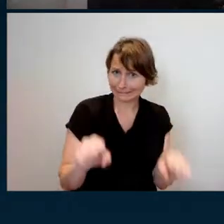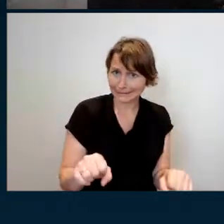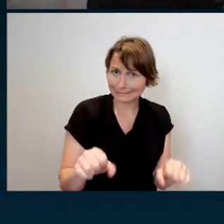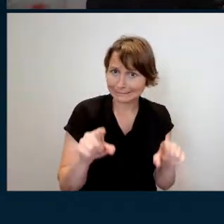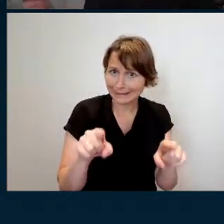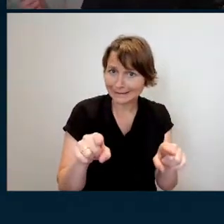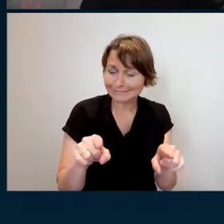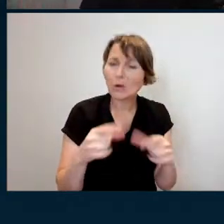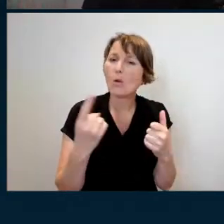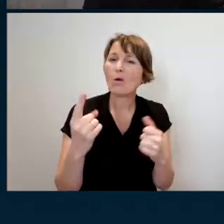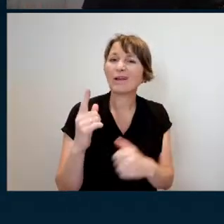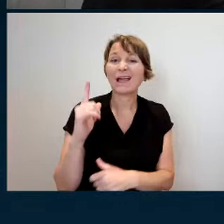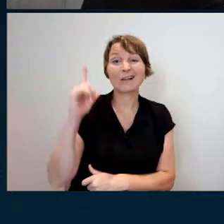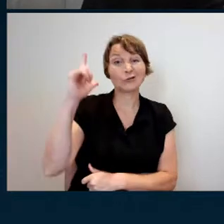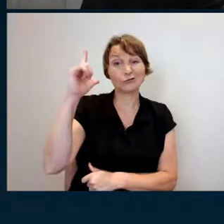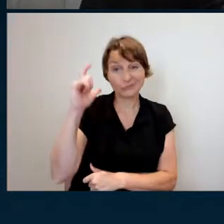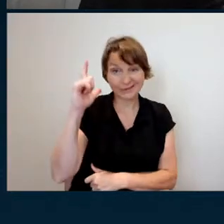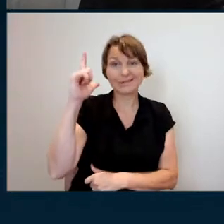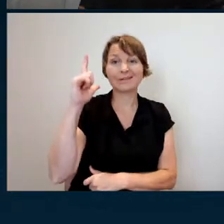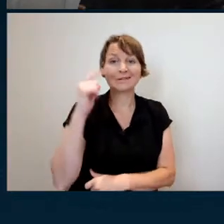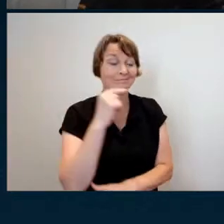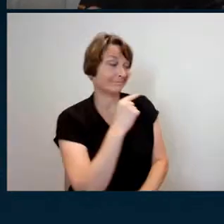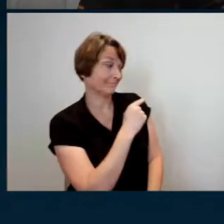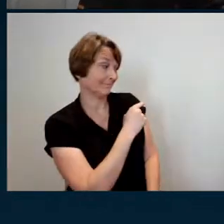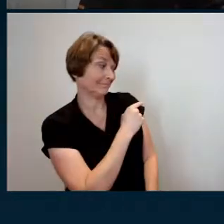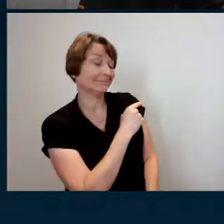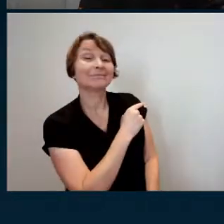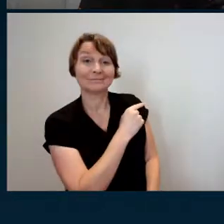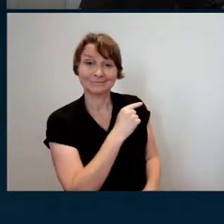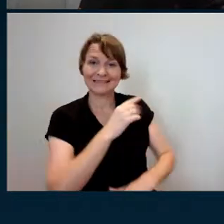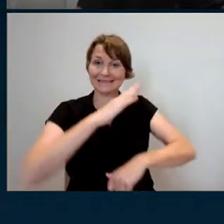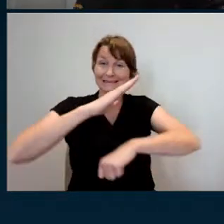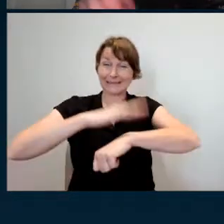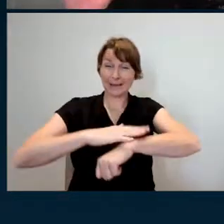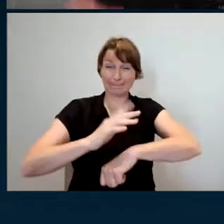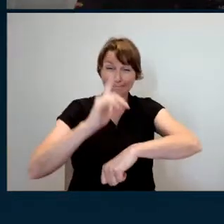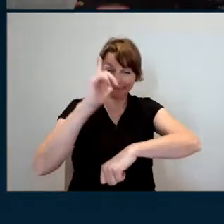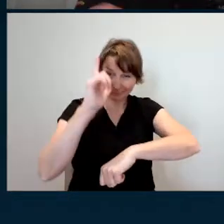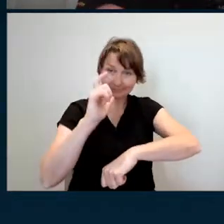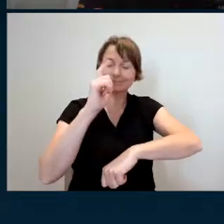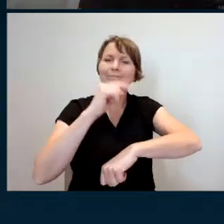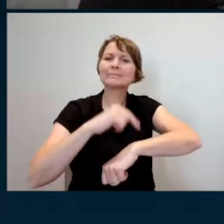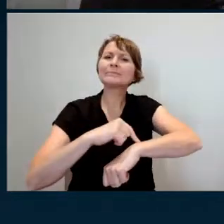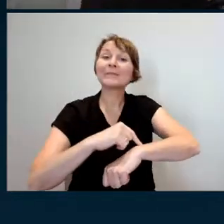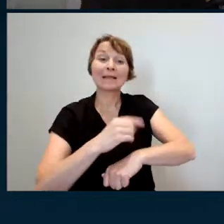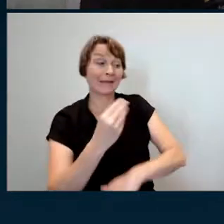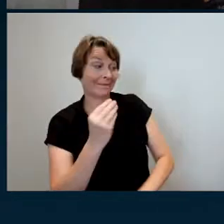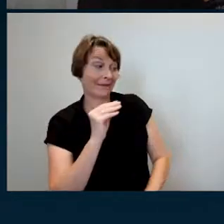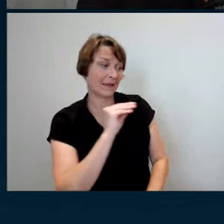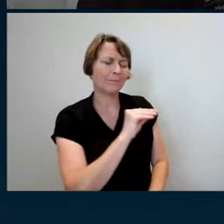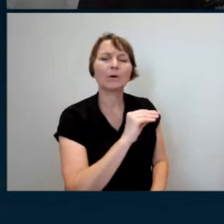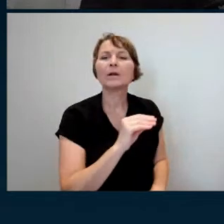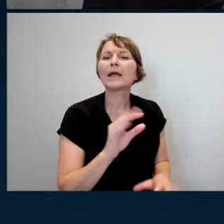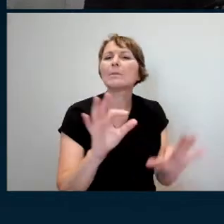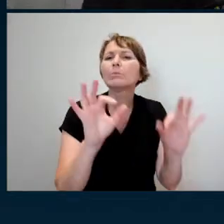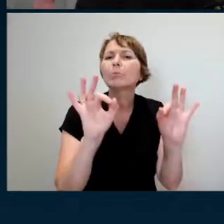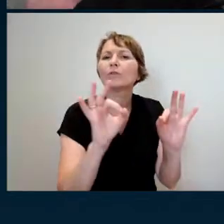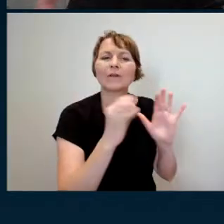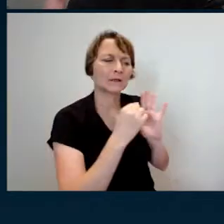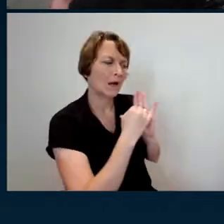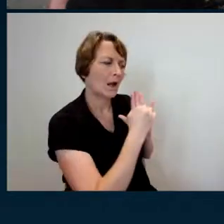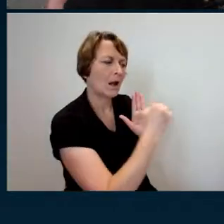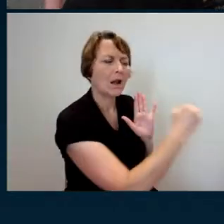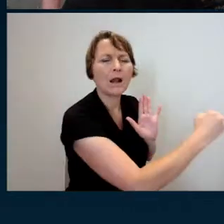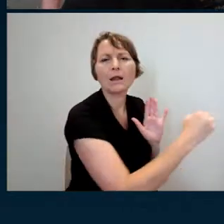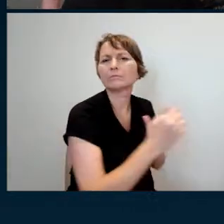trigger on a schedule, and that input, this is not completely how it would work because it's not input on a function app level, but this